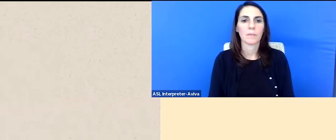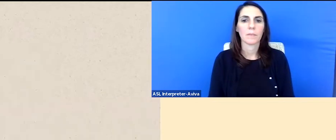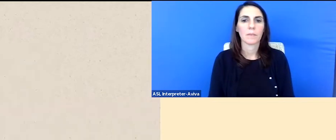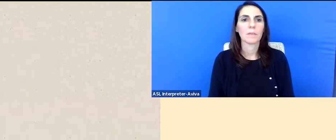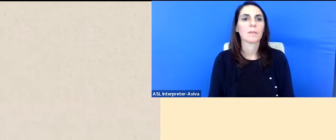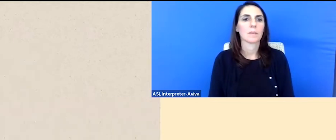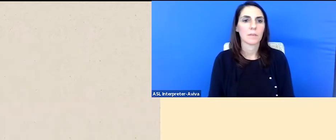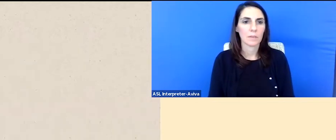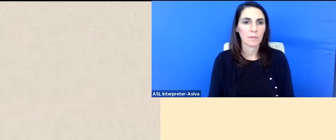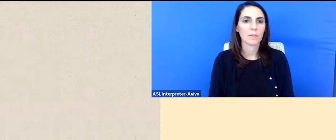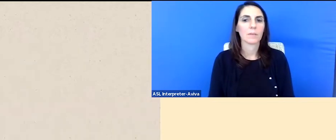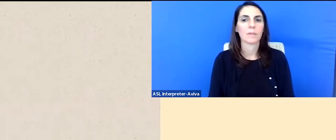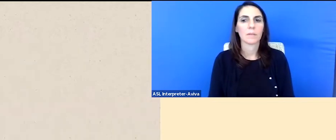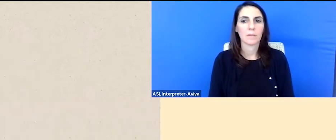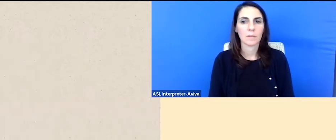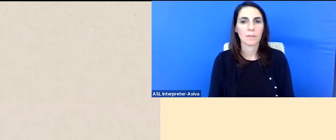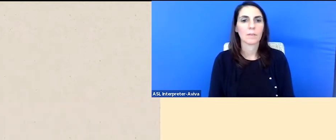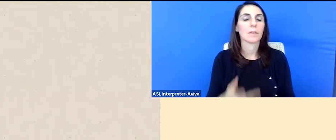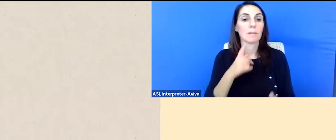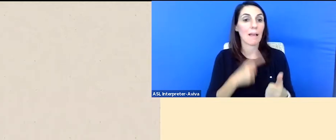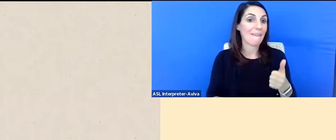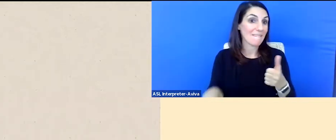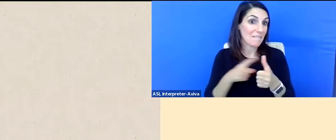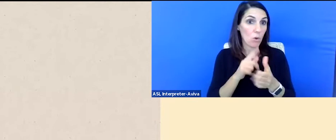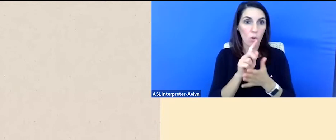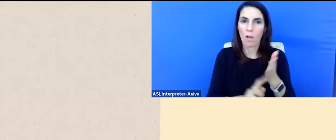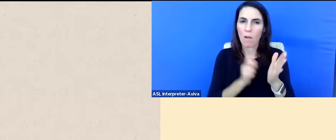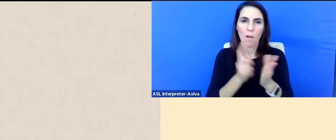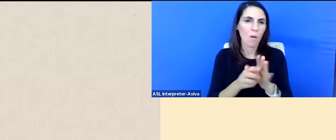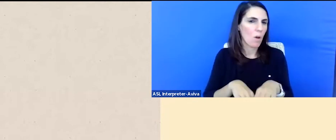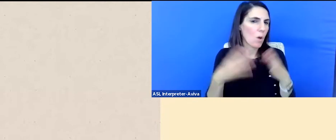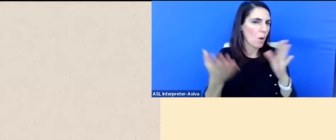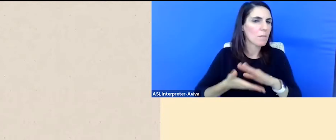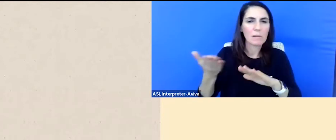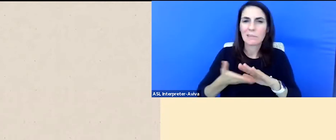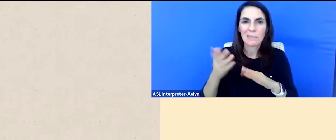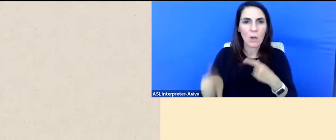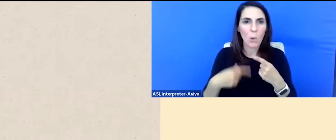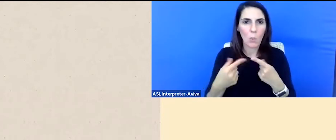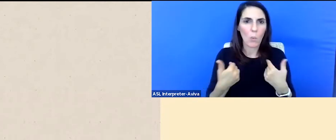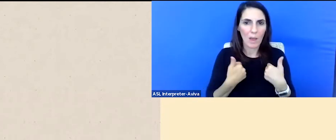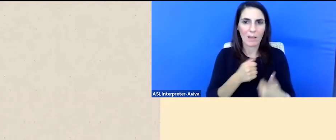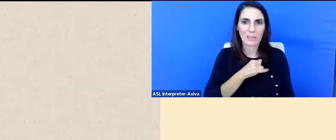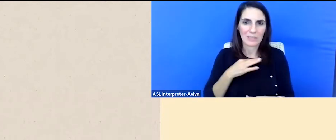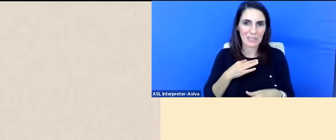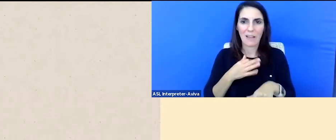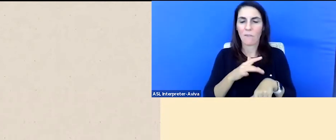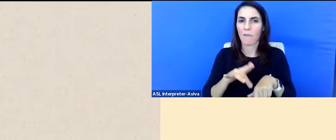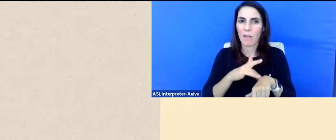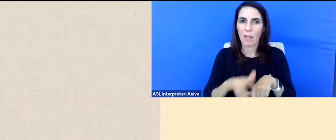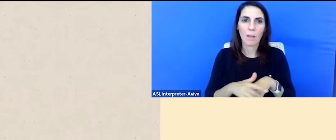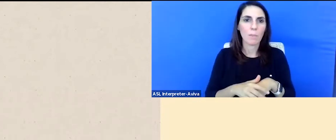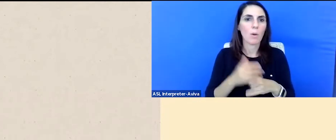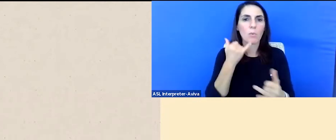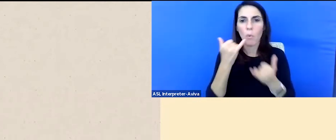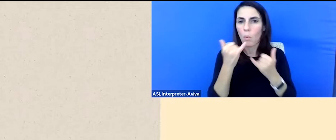Debbie, next, thanks. So first up are hours. So when do we have staff available for calls?